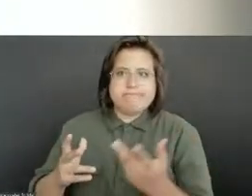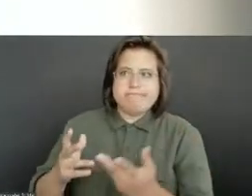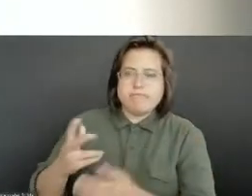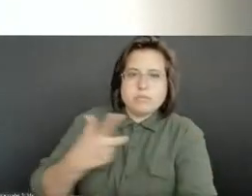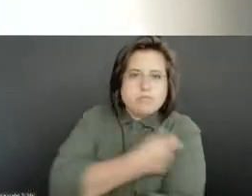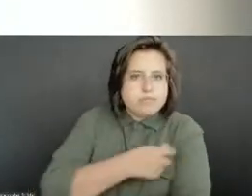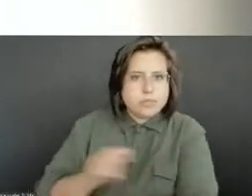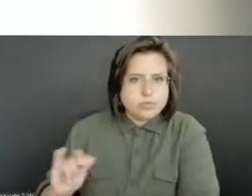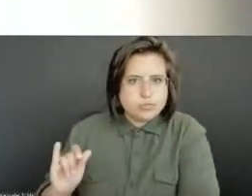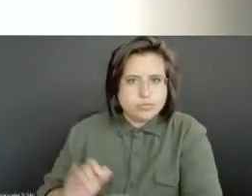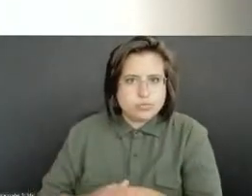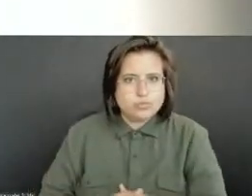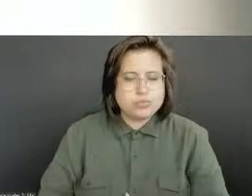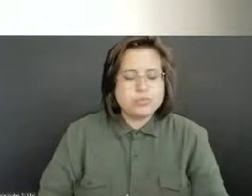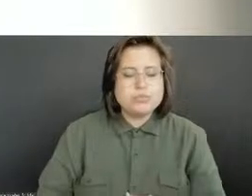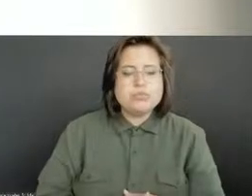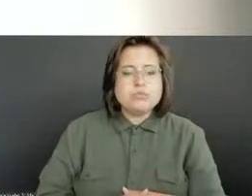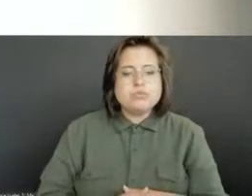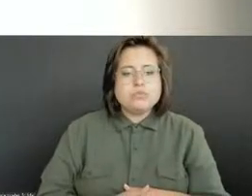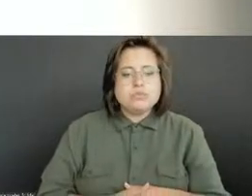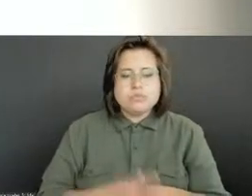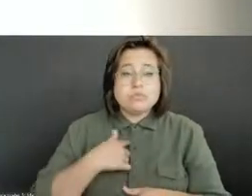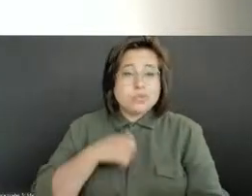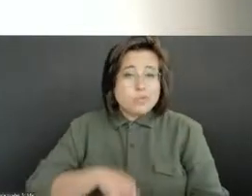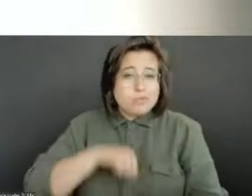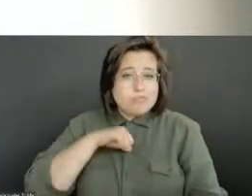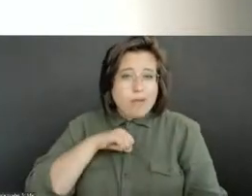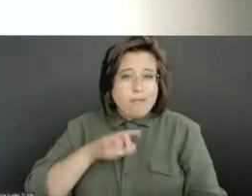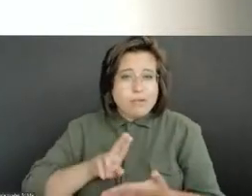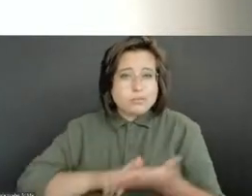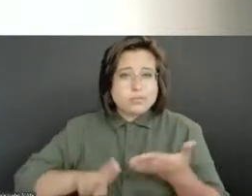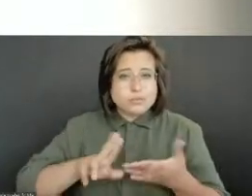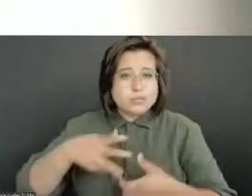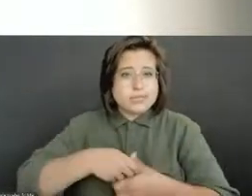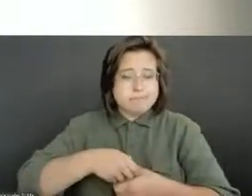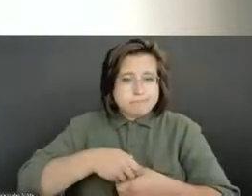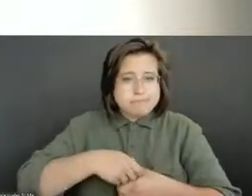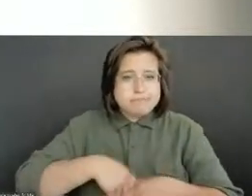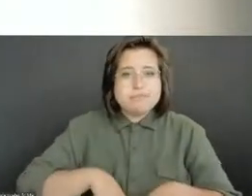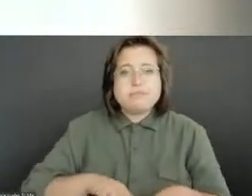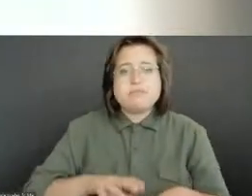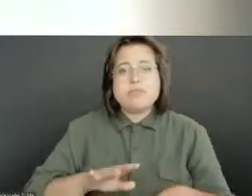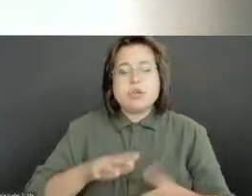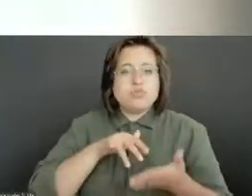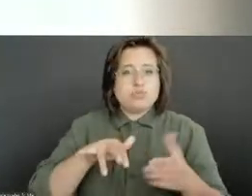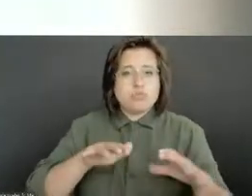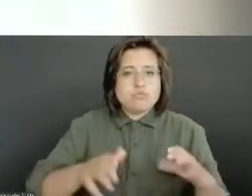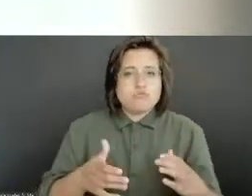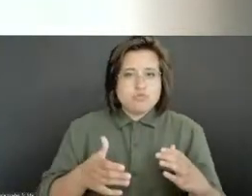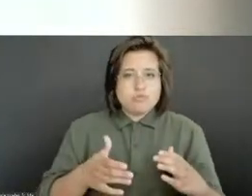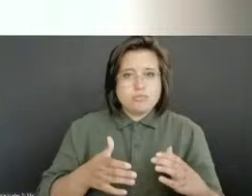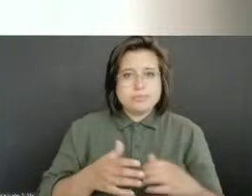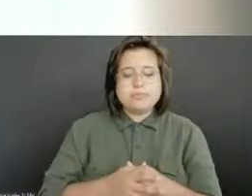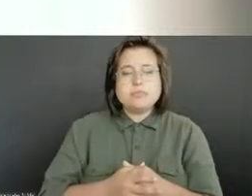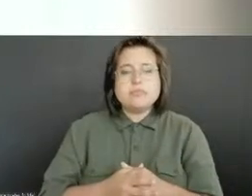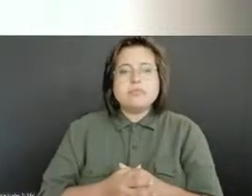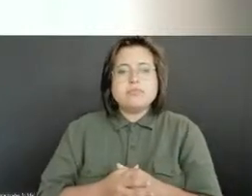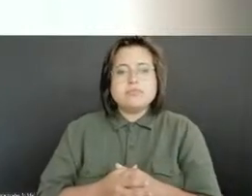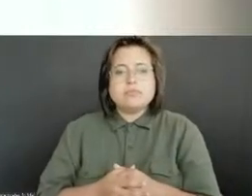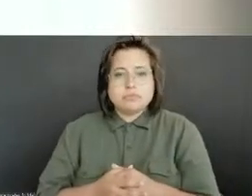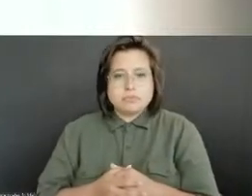Health System participated in studies for therapeutics and vaccination, enrolling 50% in the Moderna vaccine